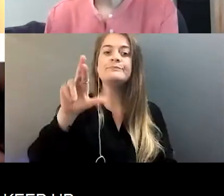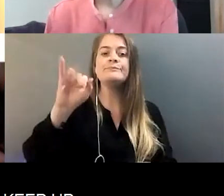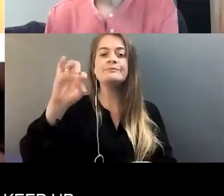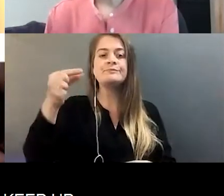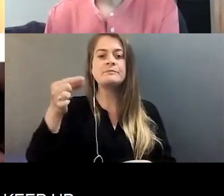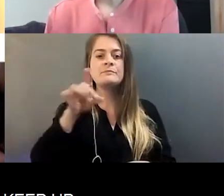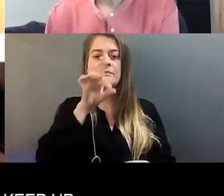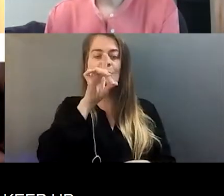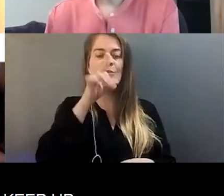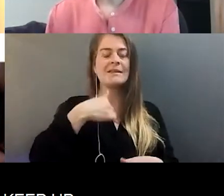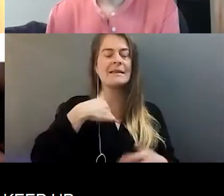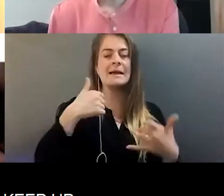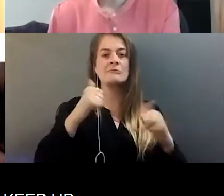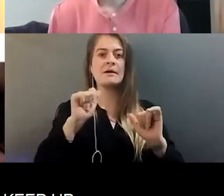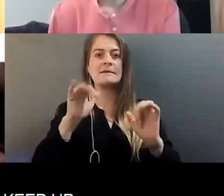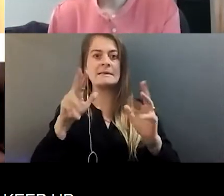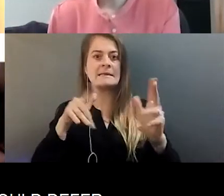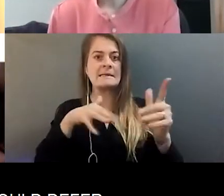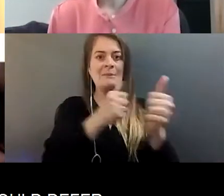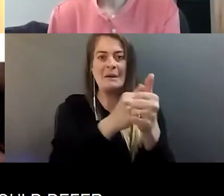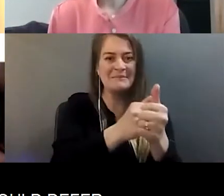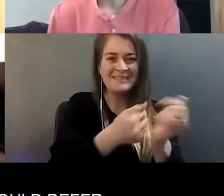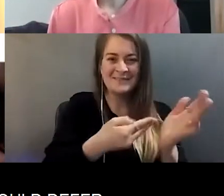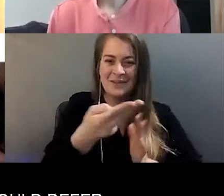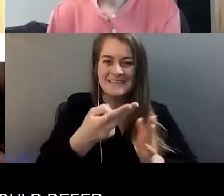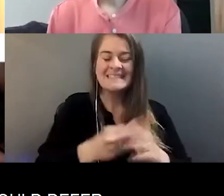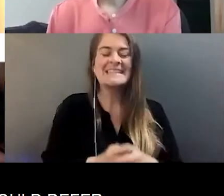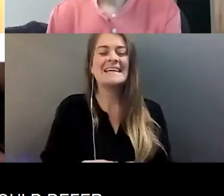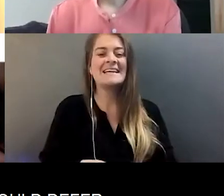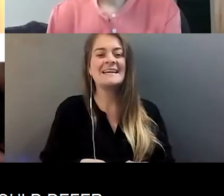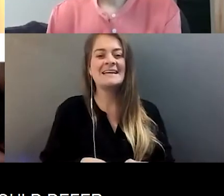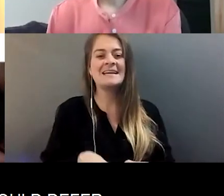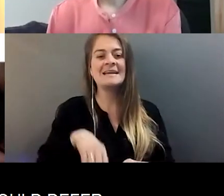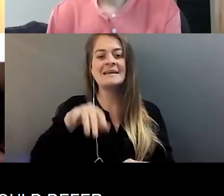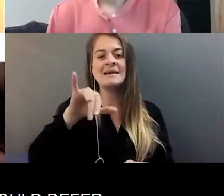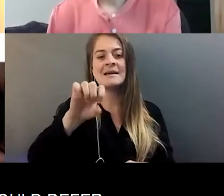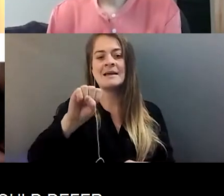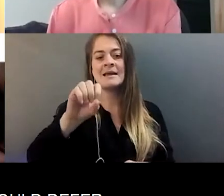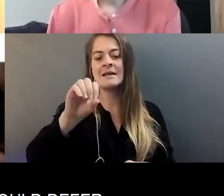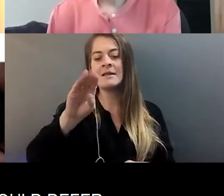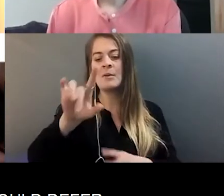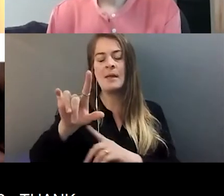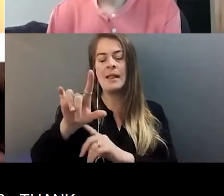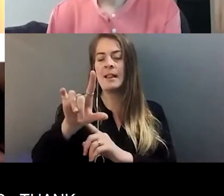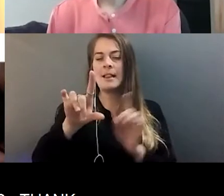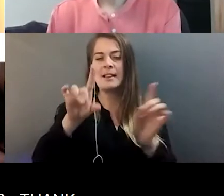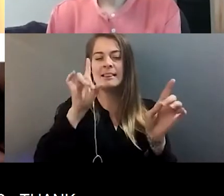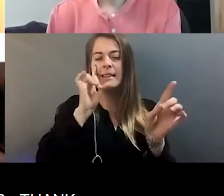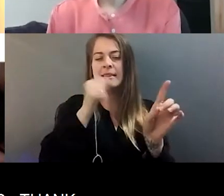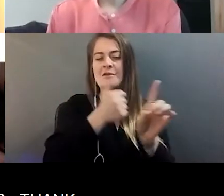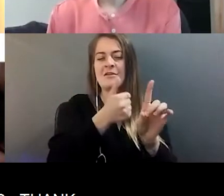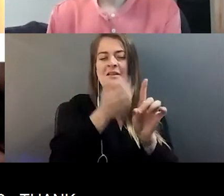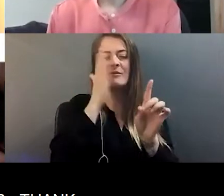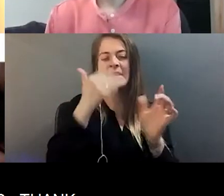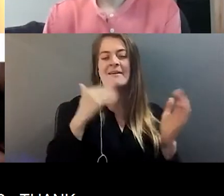I'm just trying to keep up here, to be quite honest, and I would defer to Isabel to provide some